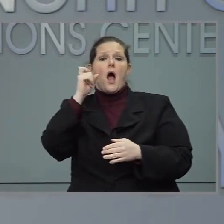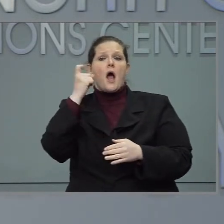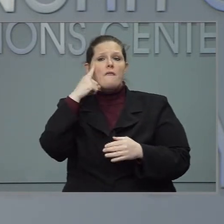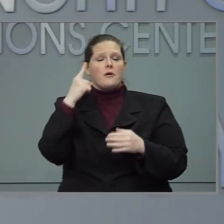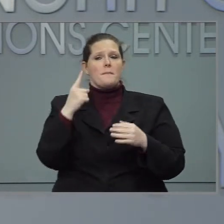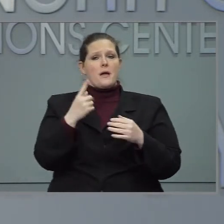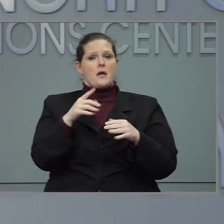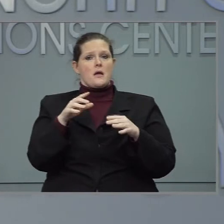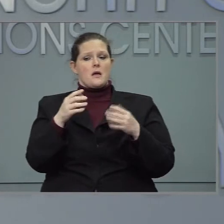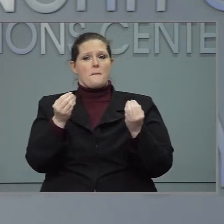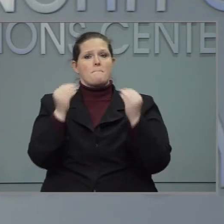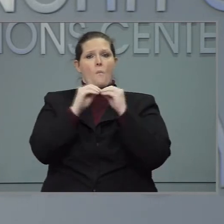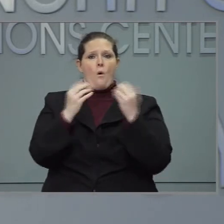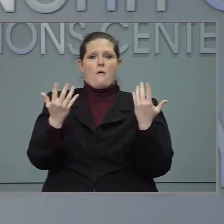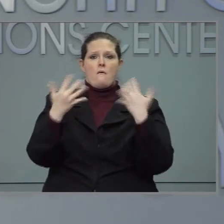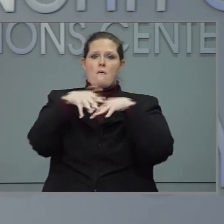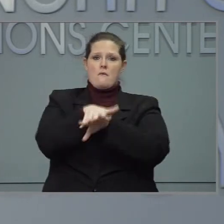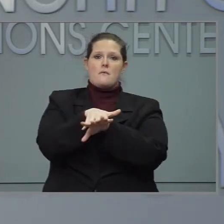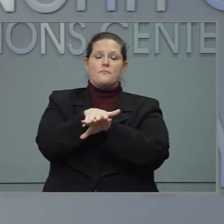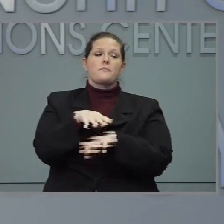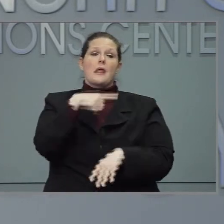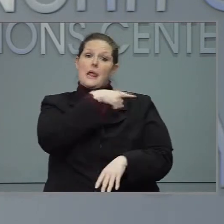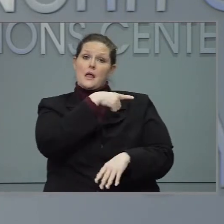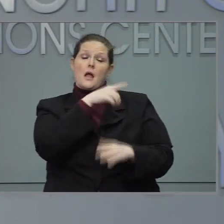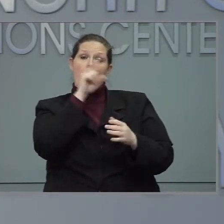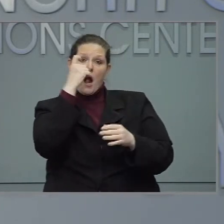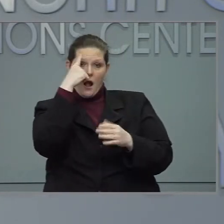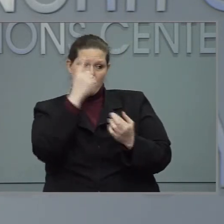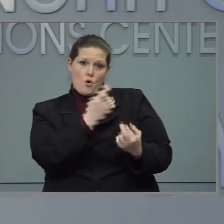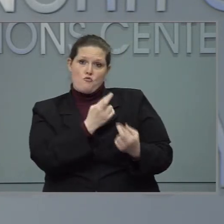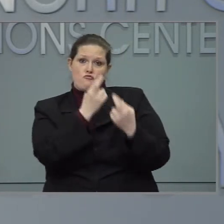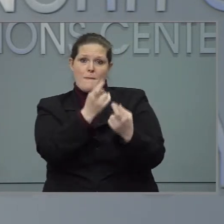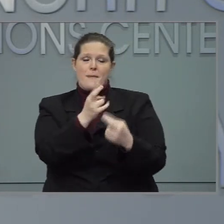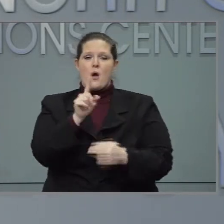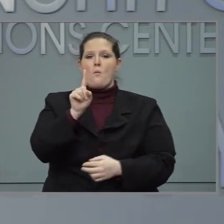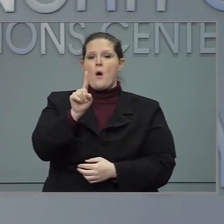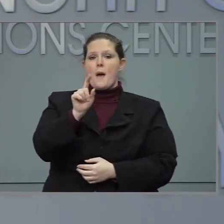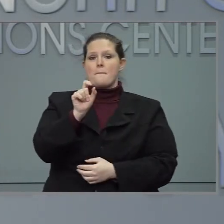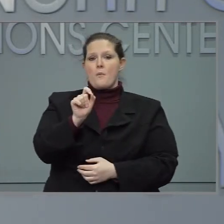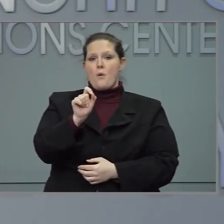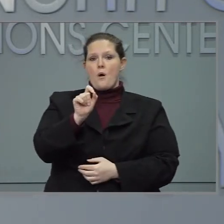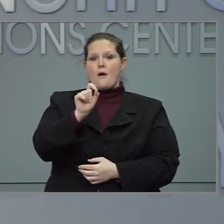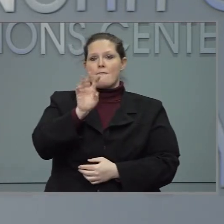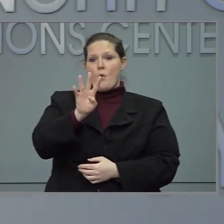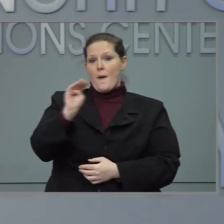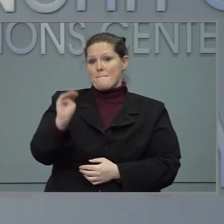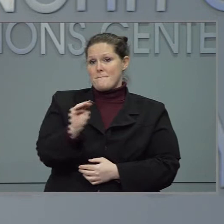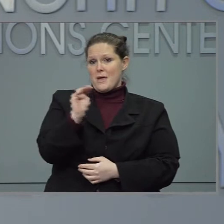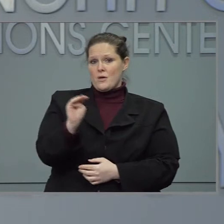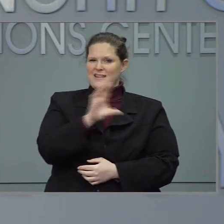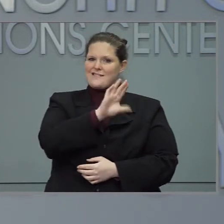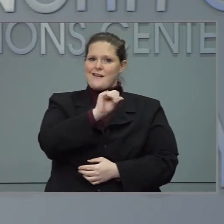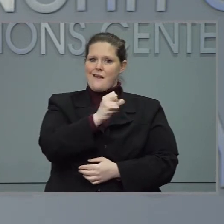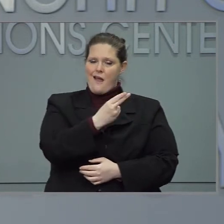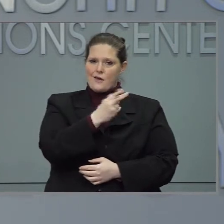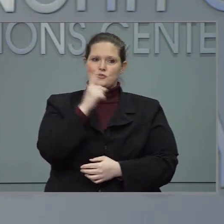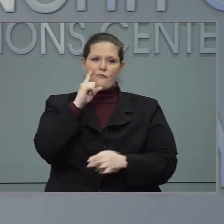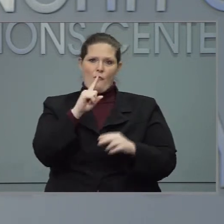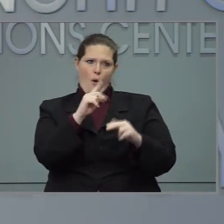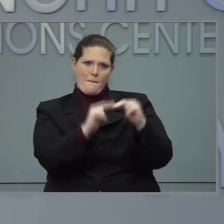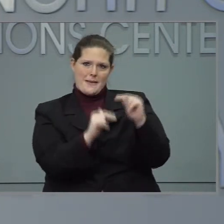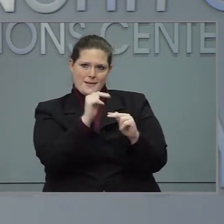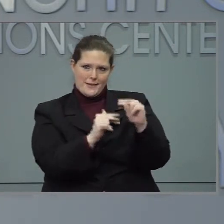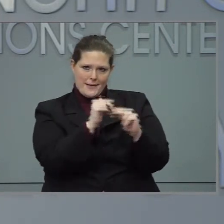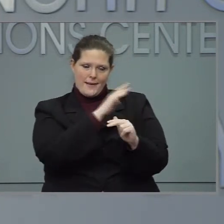does recommend $1.1 billion in cash for infrastructure and resiliency. And essentially